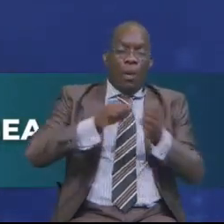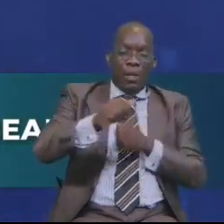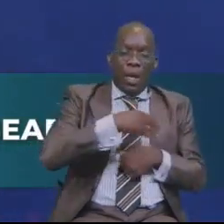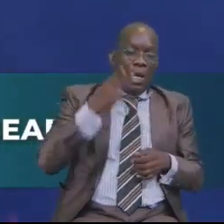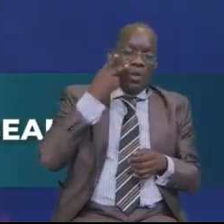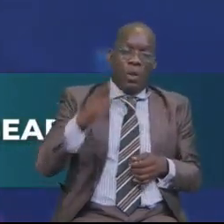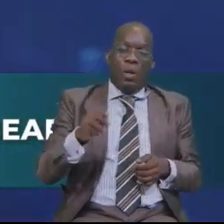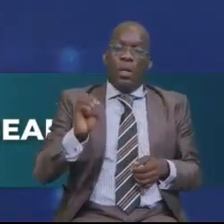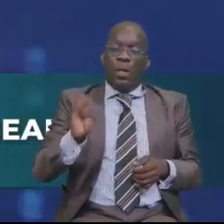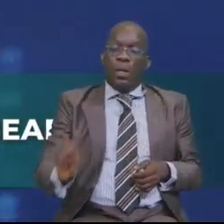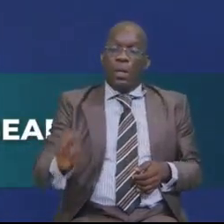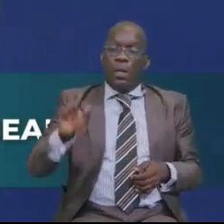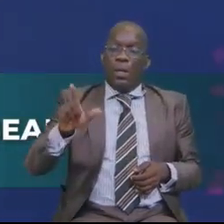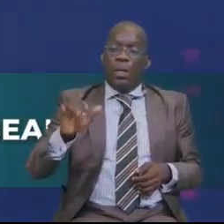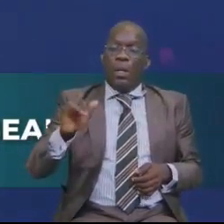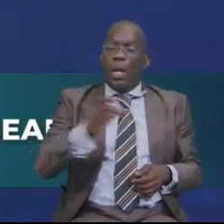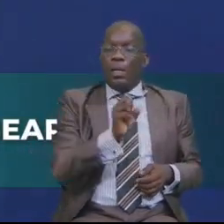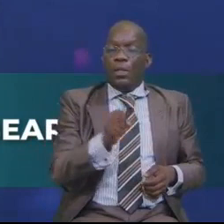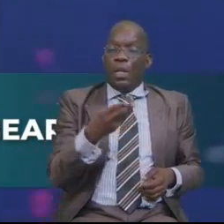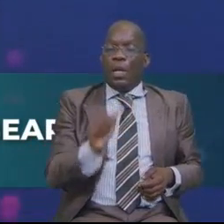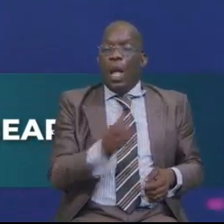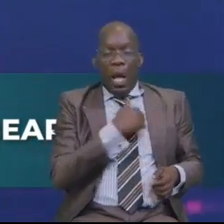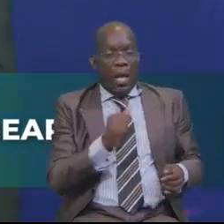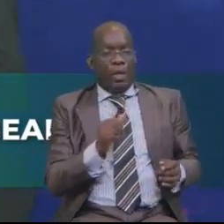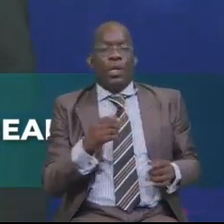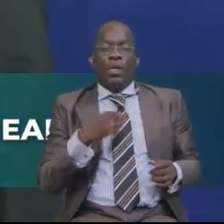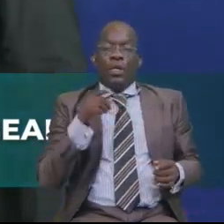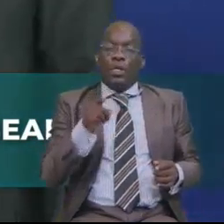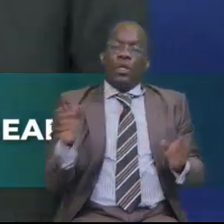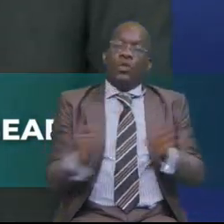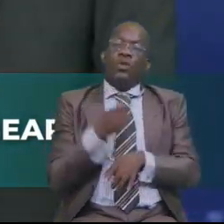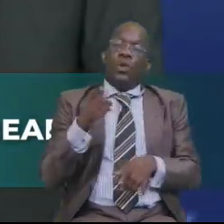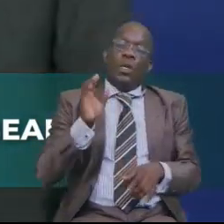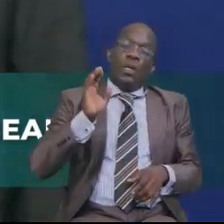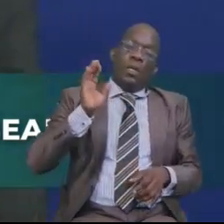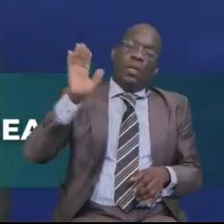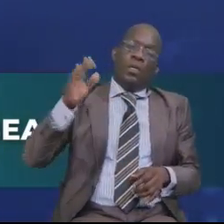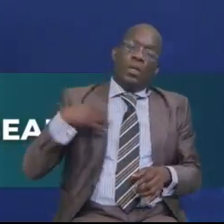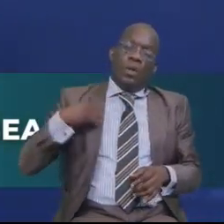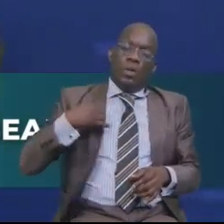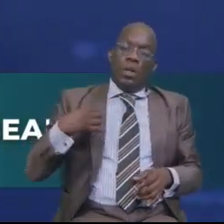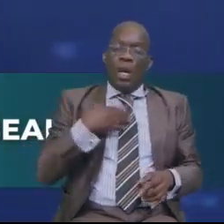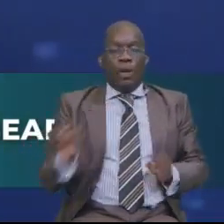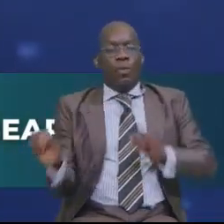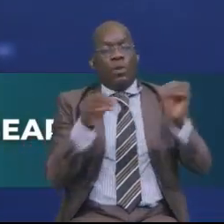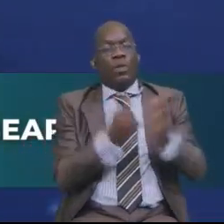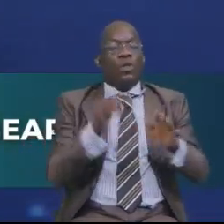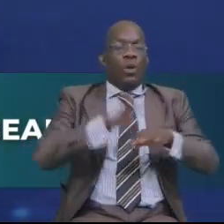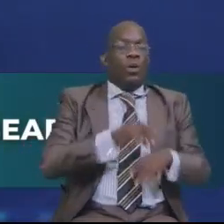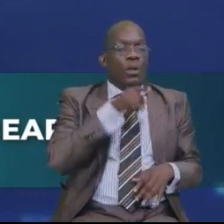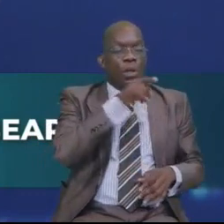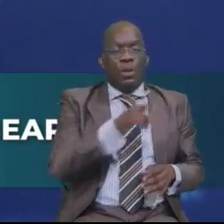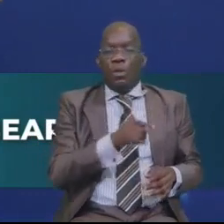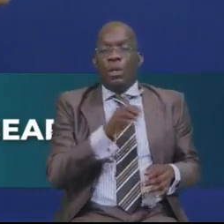of oxen, and he threw his mantle on him. Elisha understood. He understood